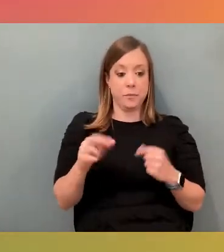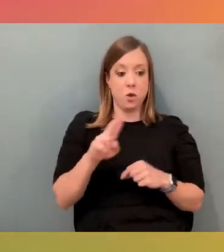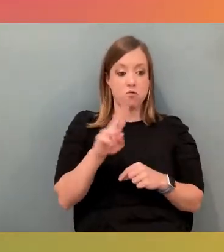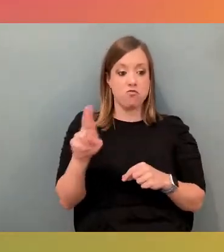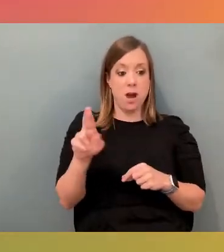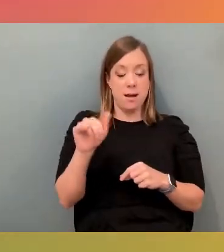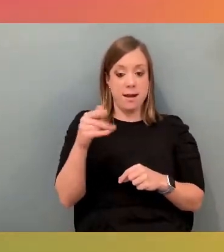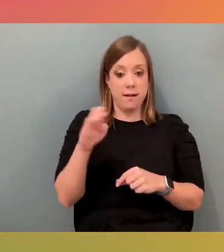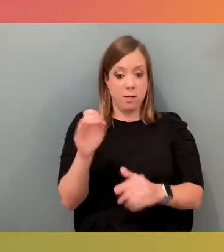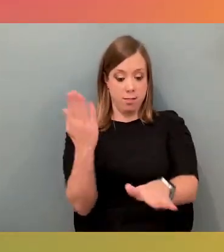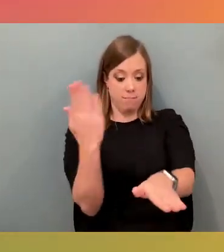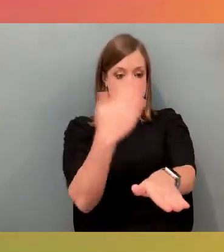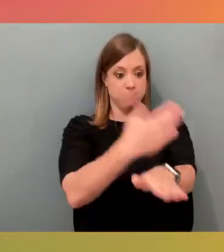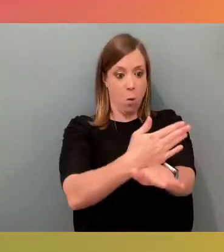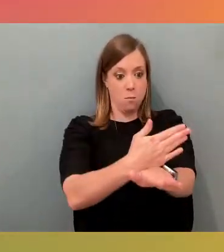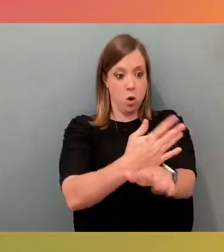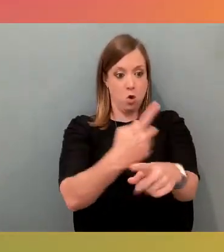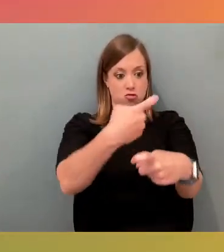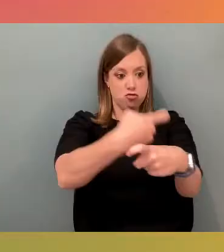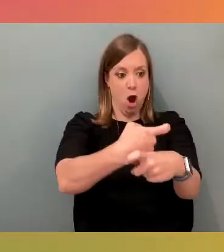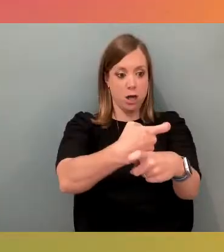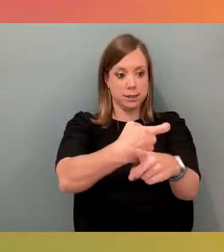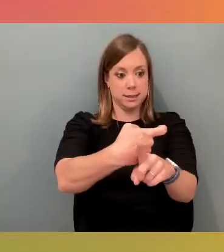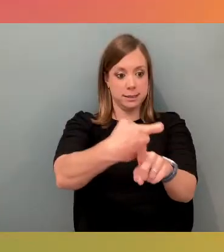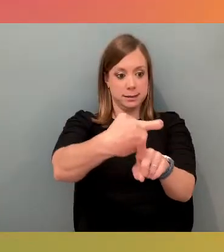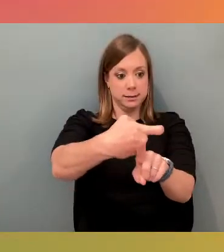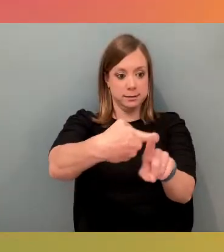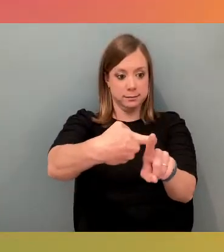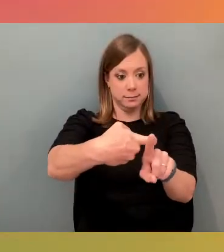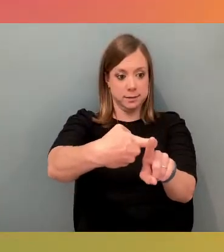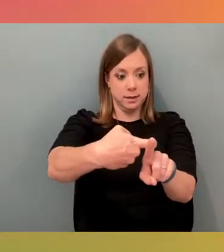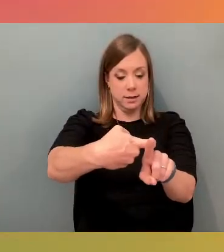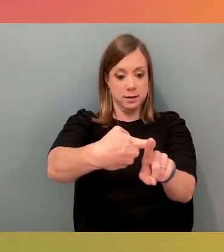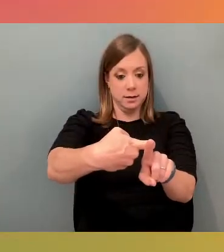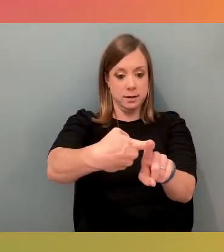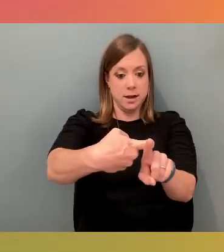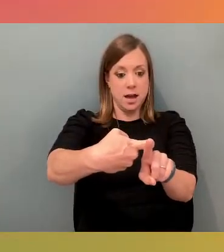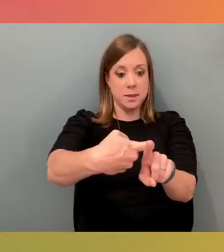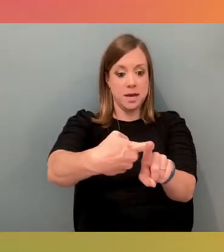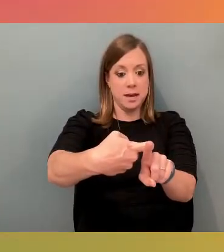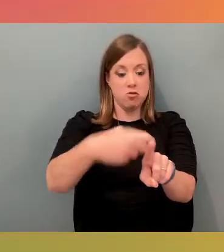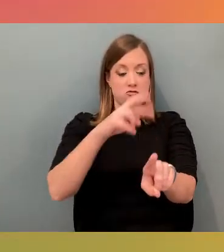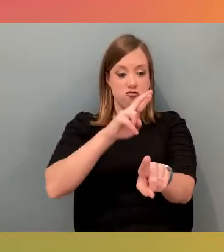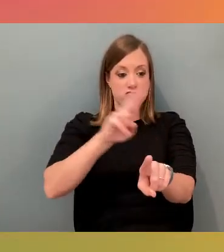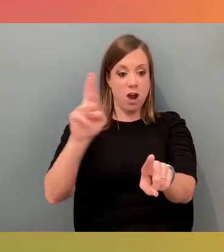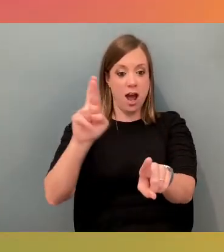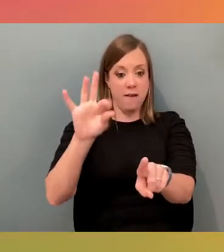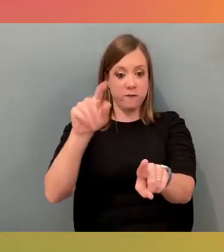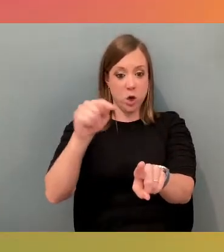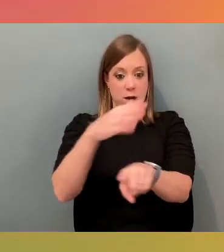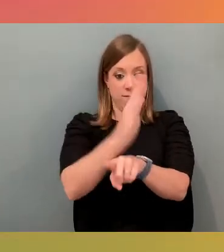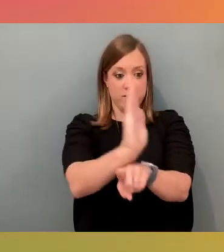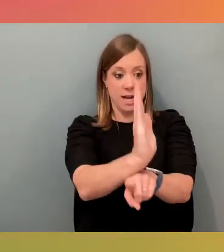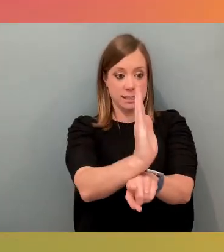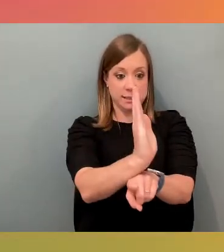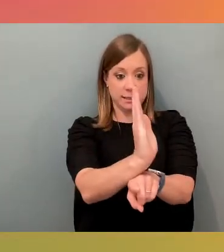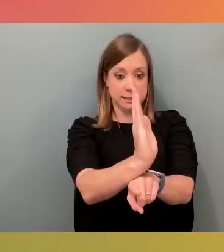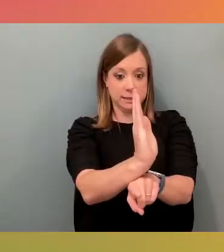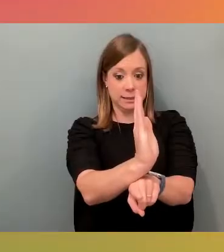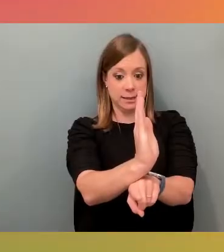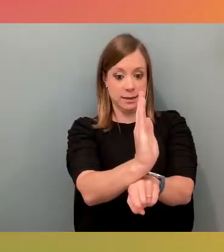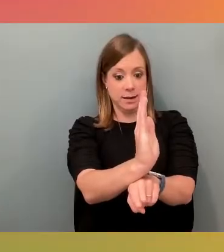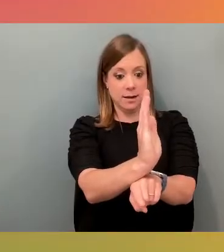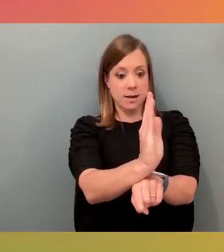with the legs. Flex that right foot, and without using your hands, just reach that right knee as far away from you as you can.